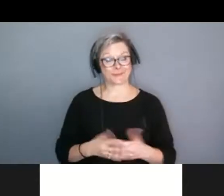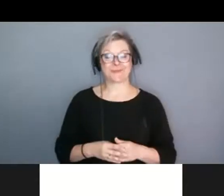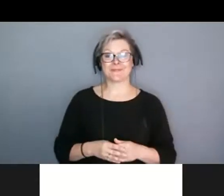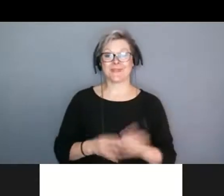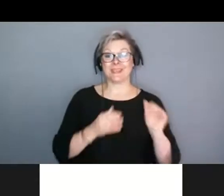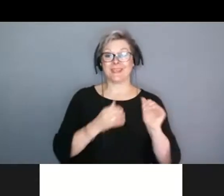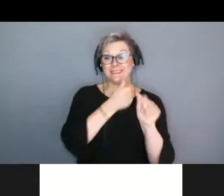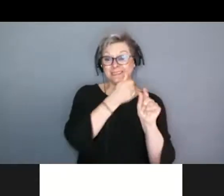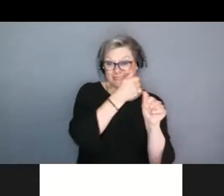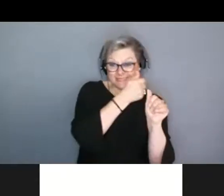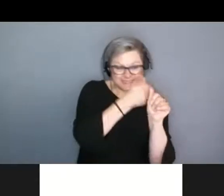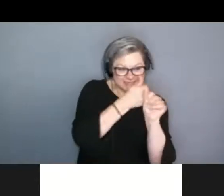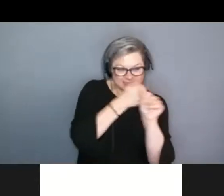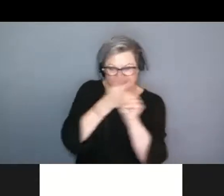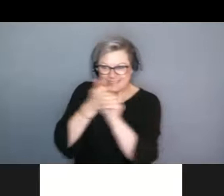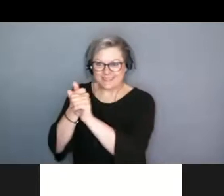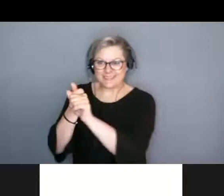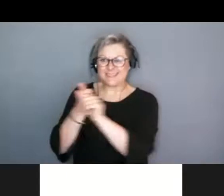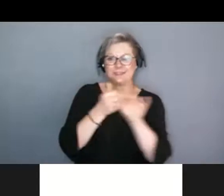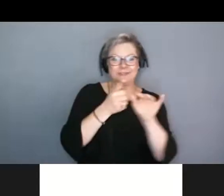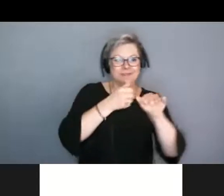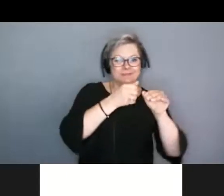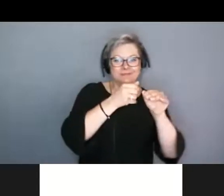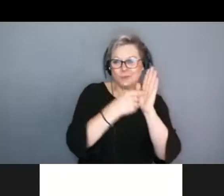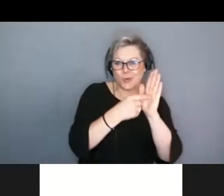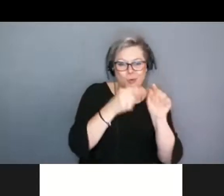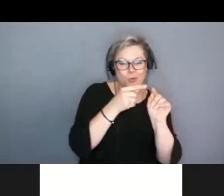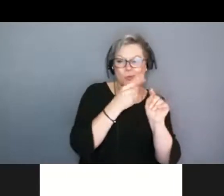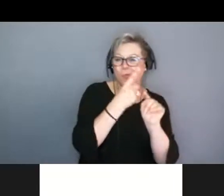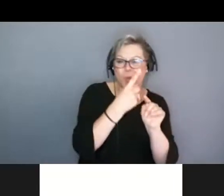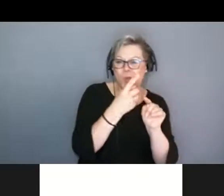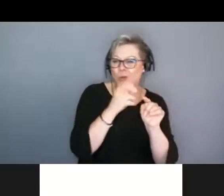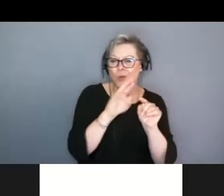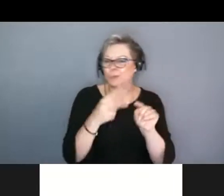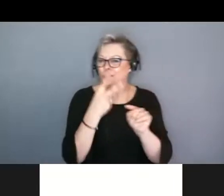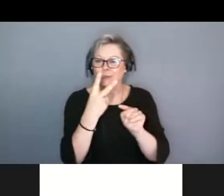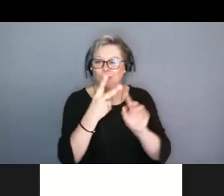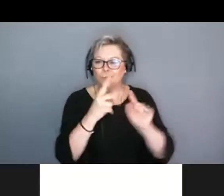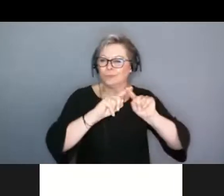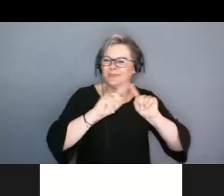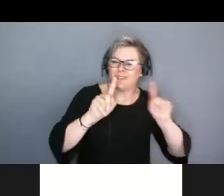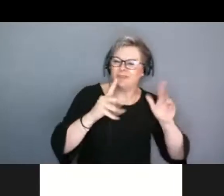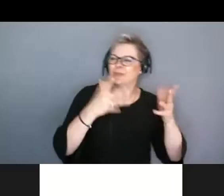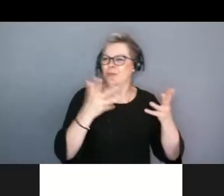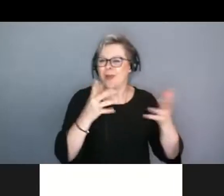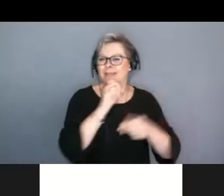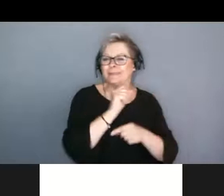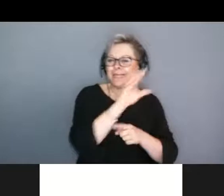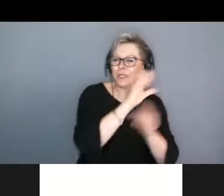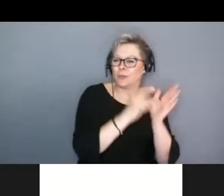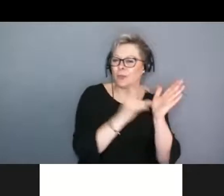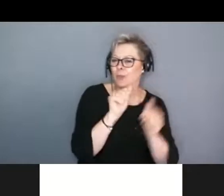each episode of our podcast deals with one or two different kinds of elder